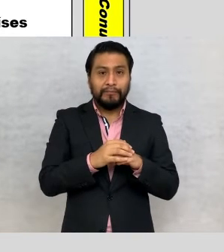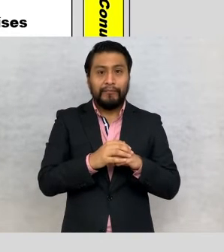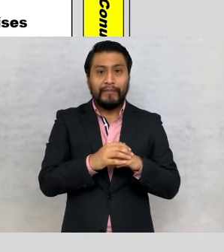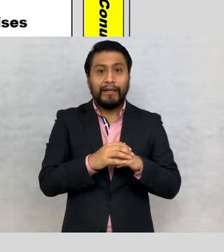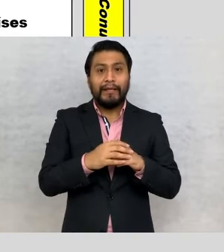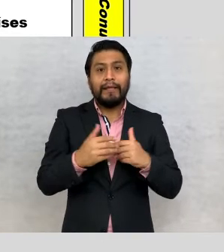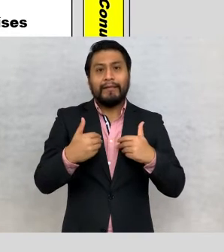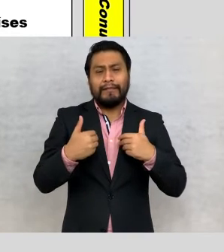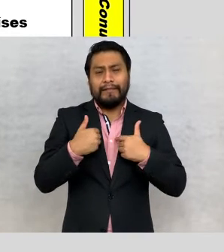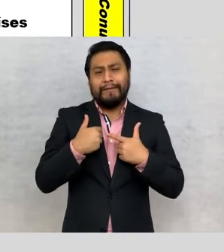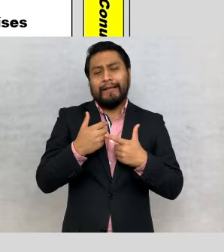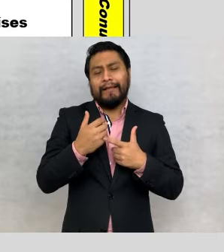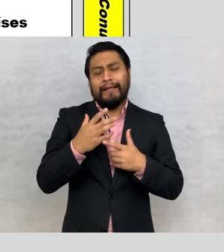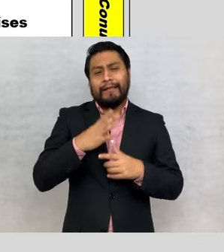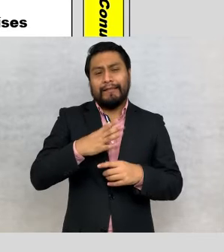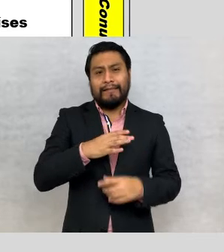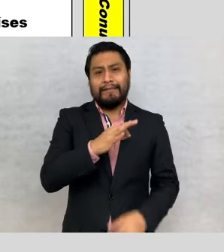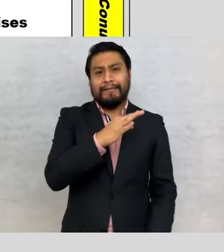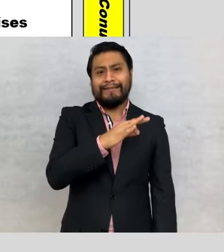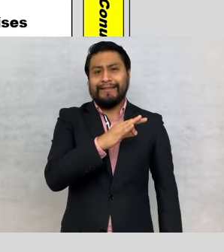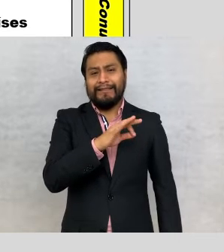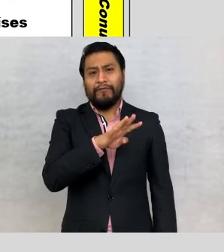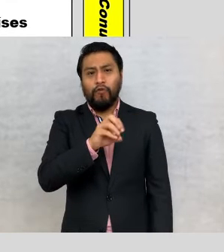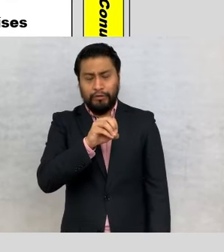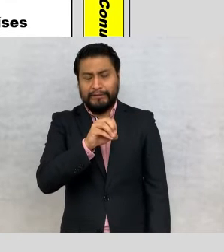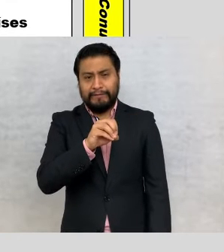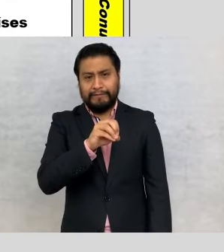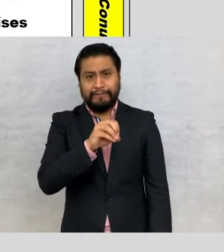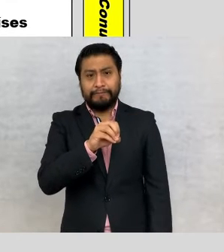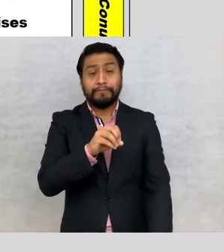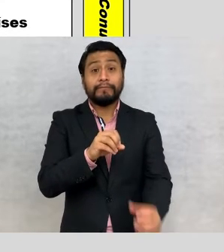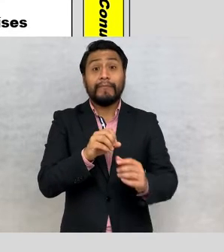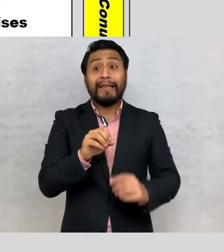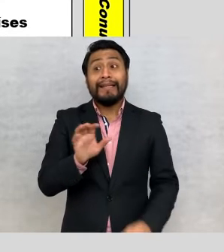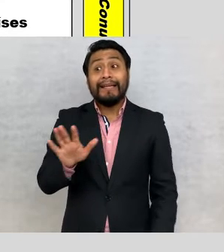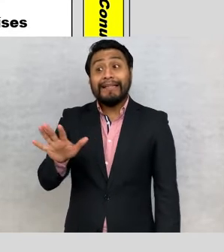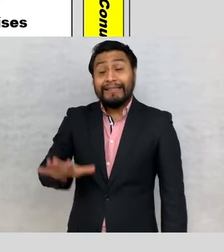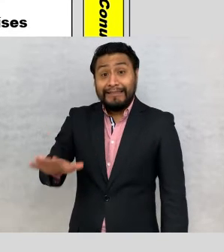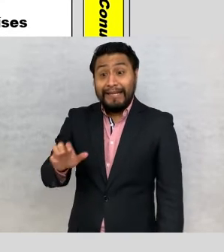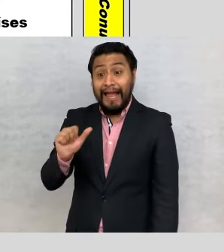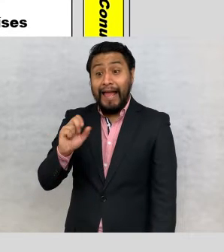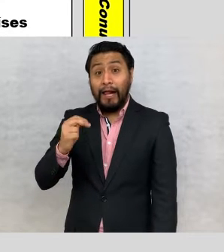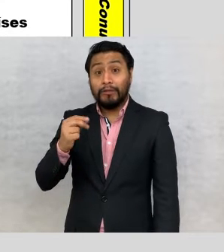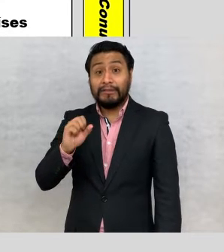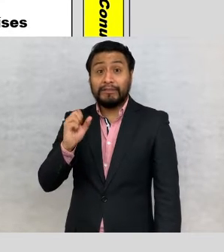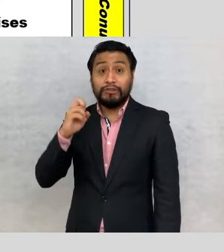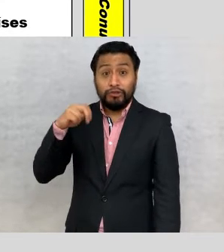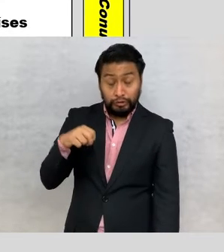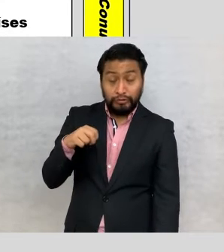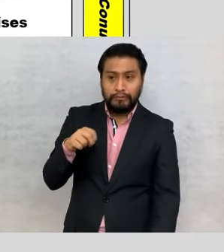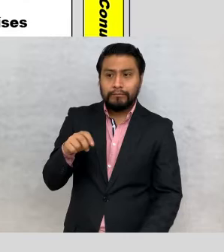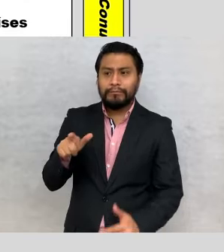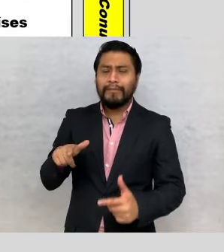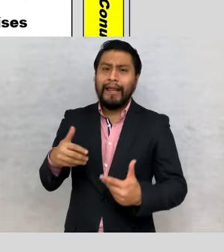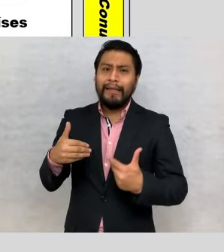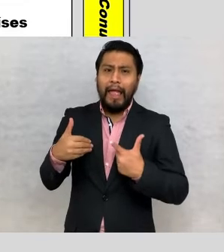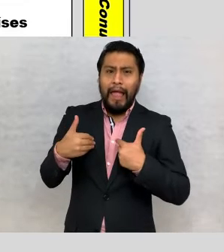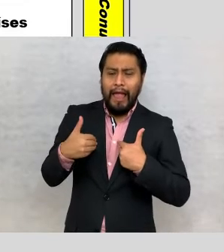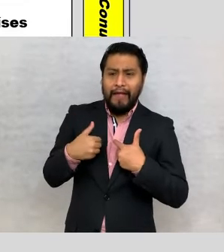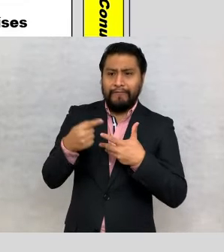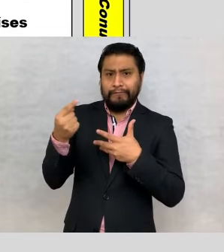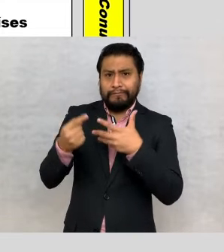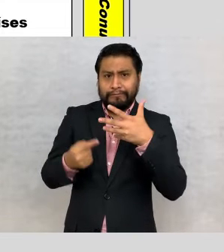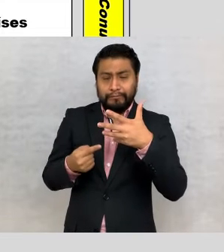sanctioned in 1930. Hence, Anglo-Saxon eugenics was characterized by